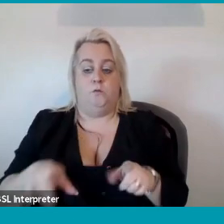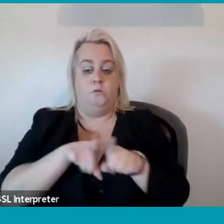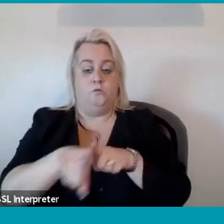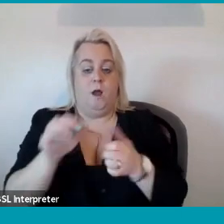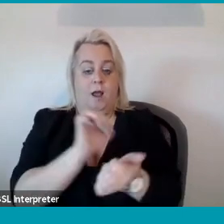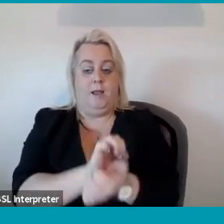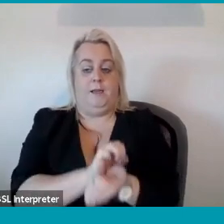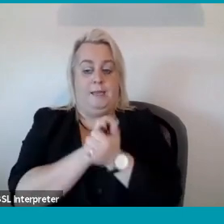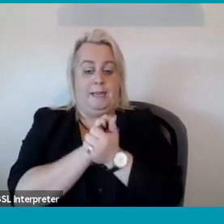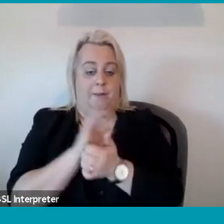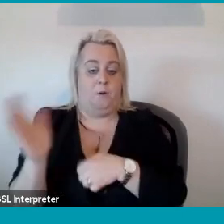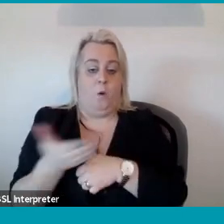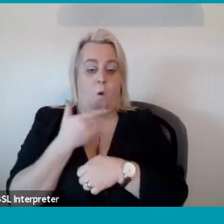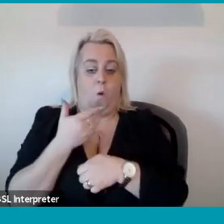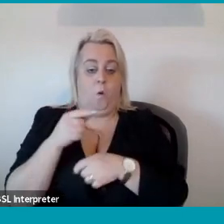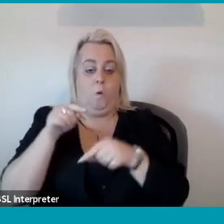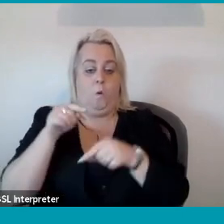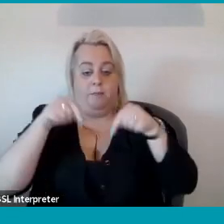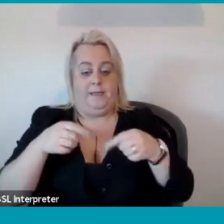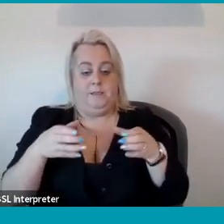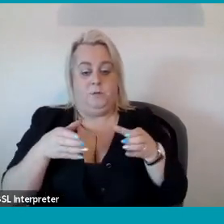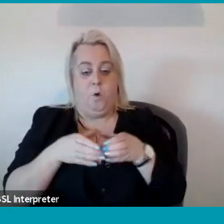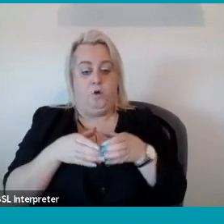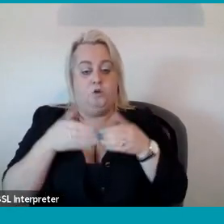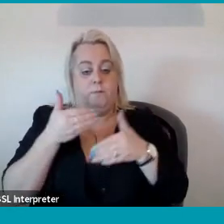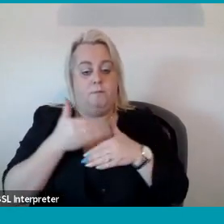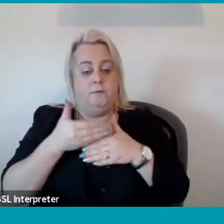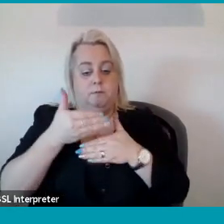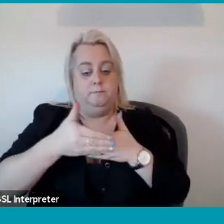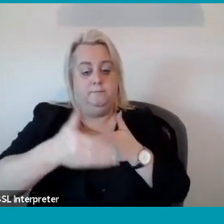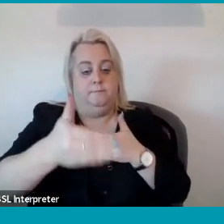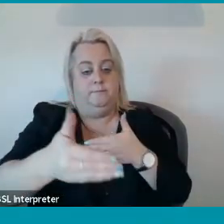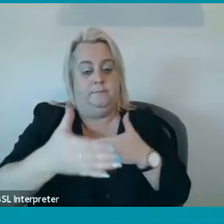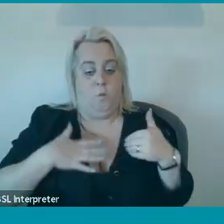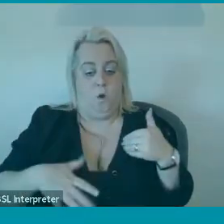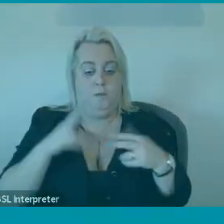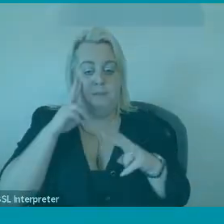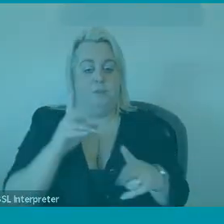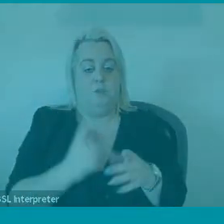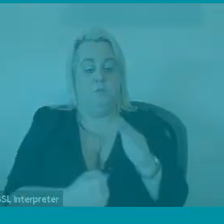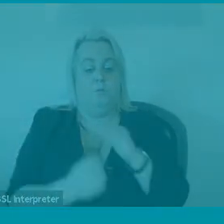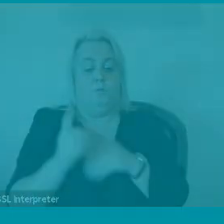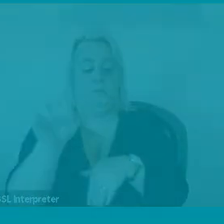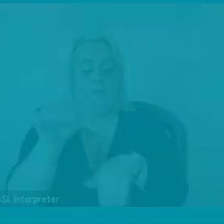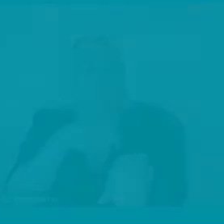Thank you for attending today, and yeah, see you at the next event. Thanks very much.